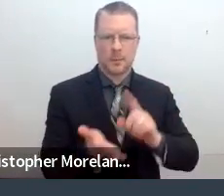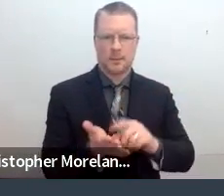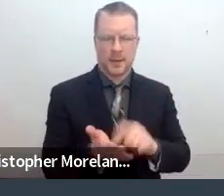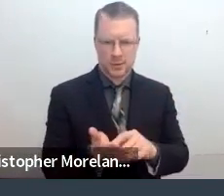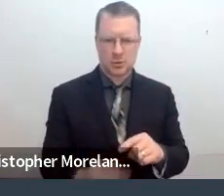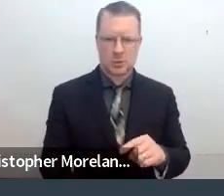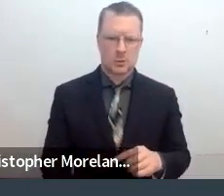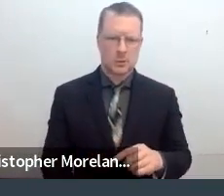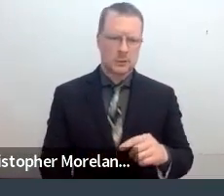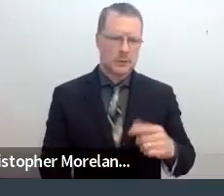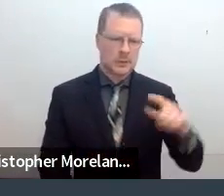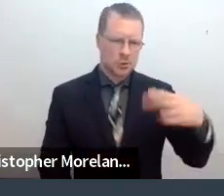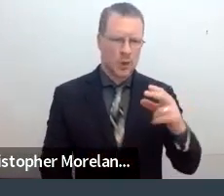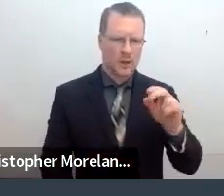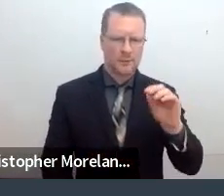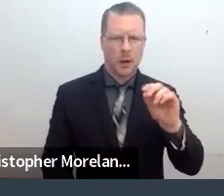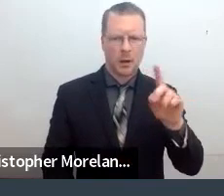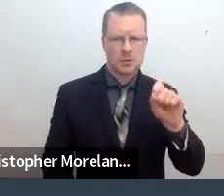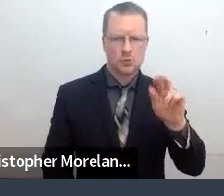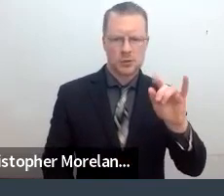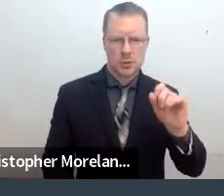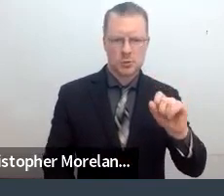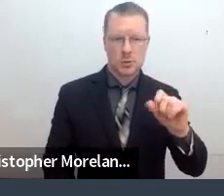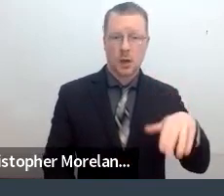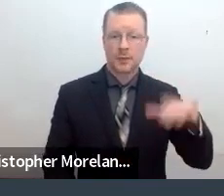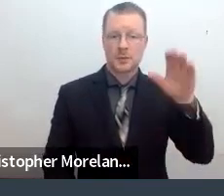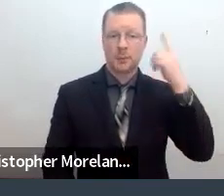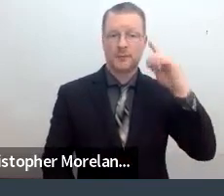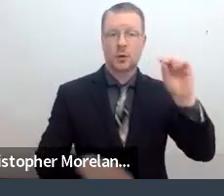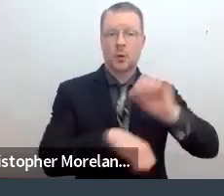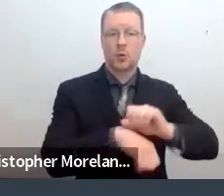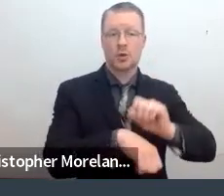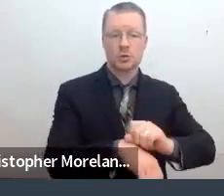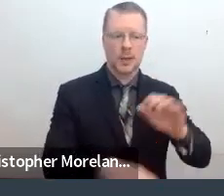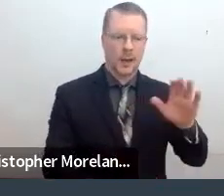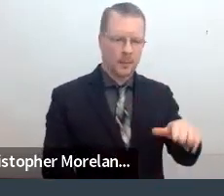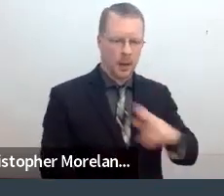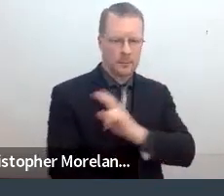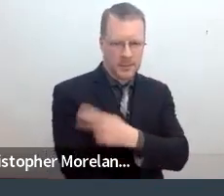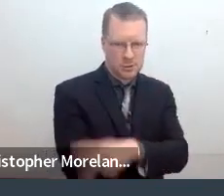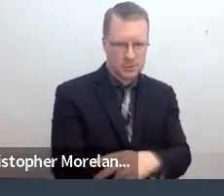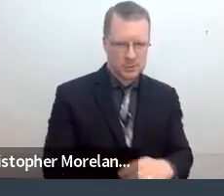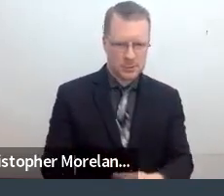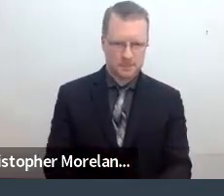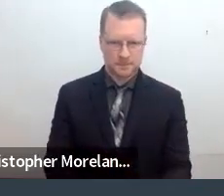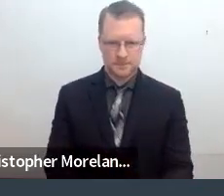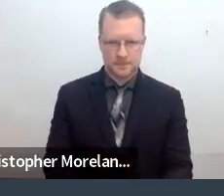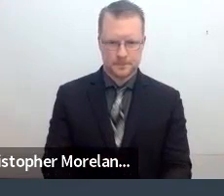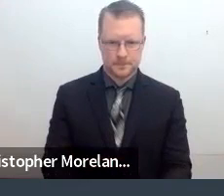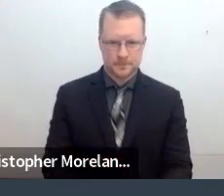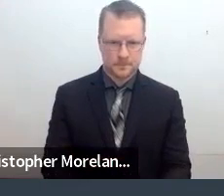This graph is taken from our publication, and this represents the odd ratios. At the top